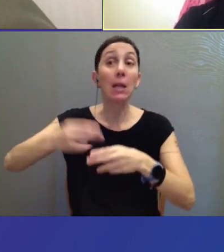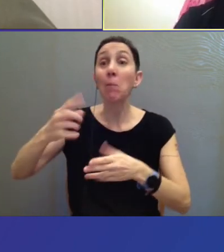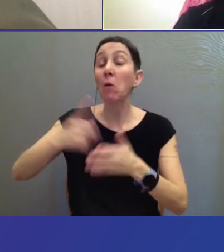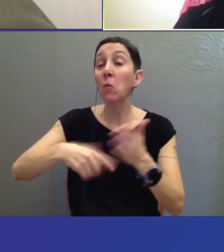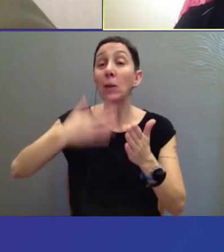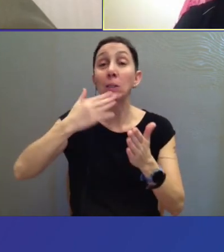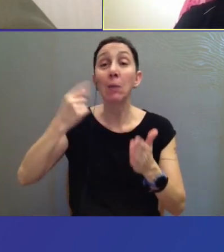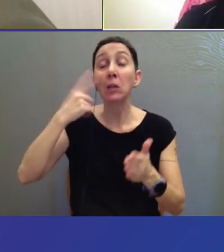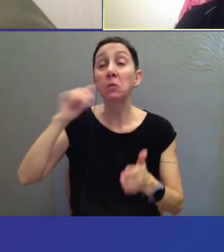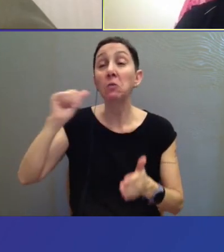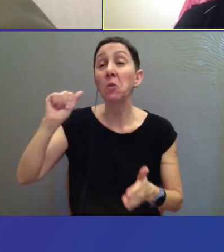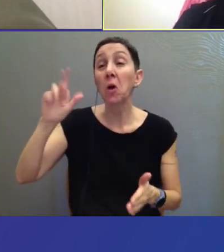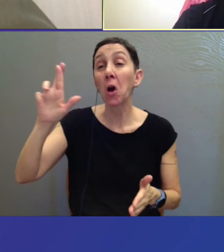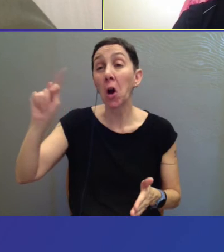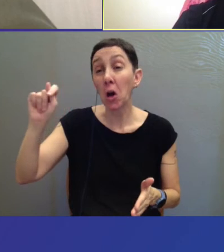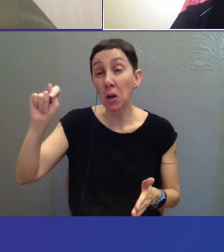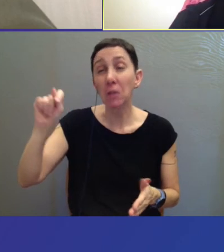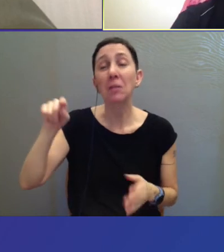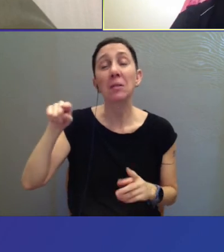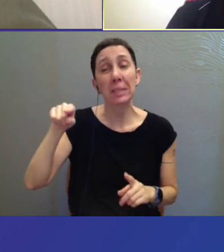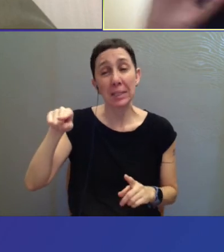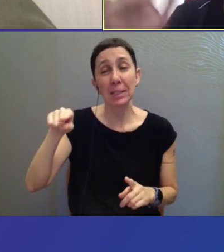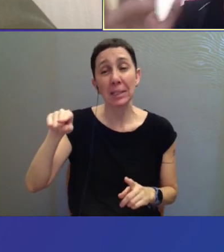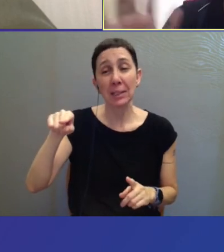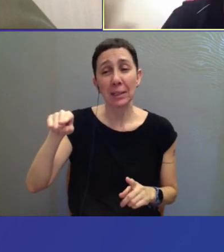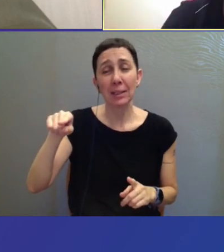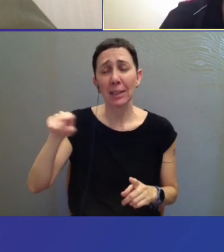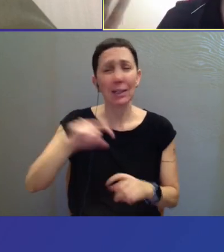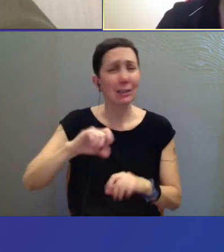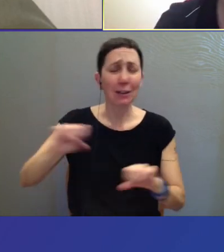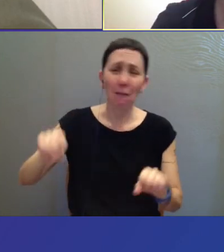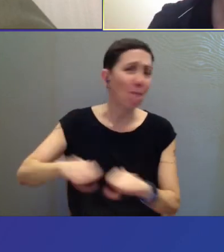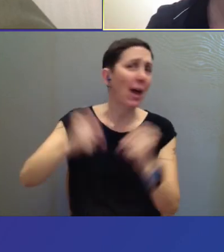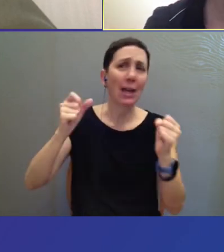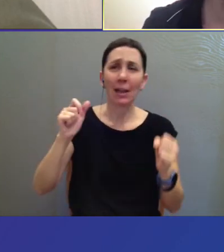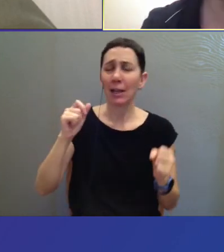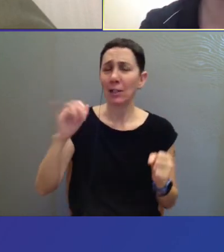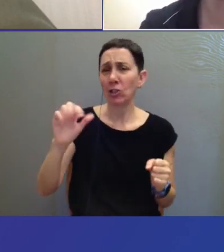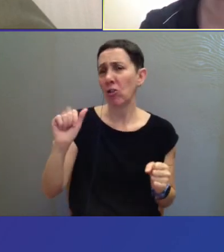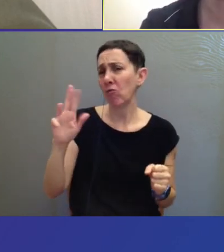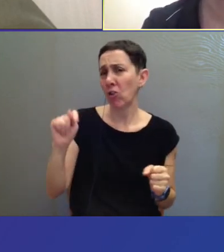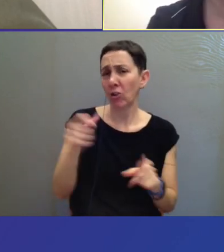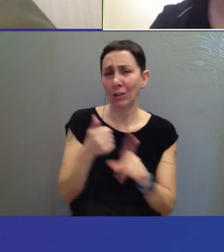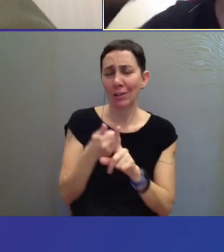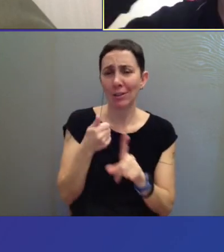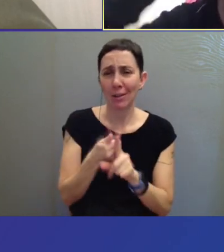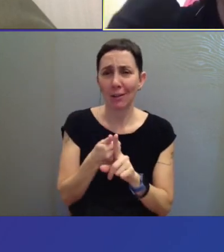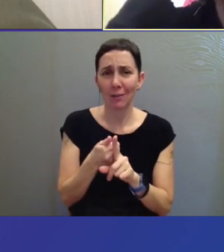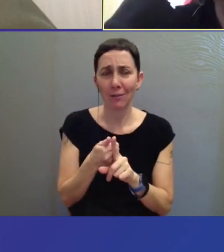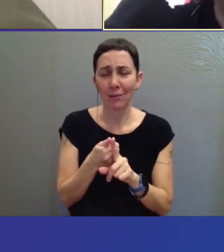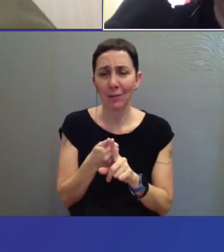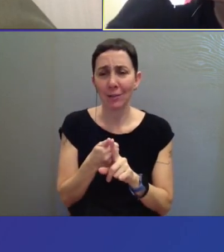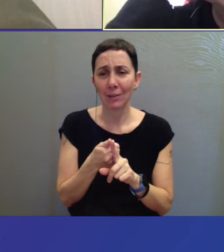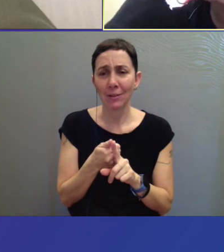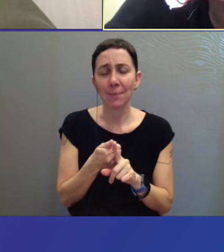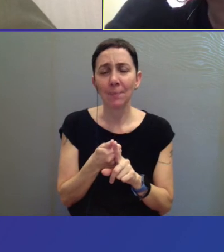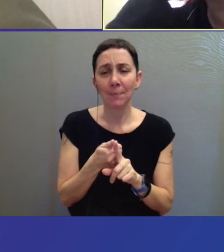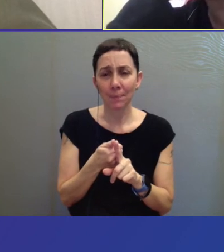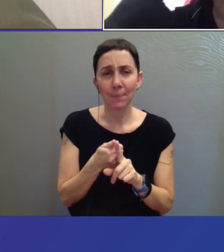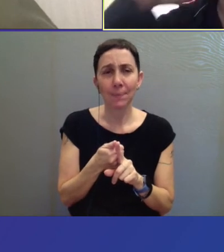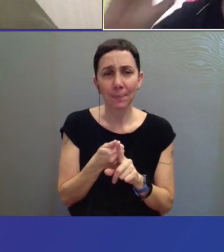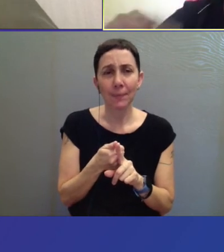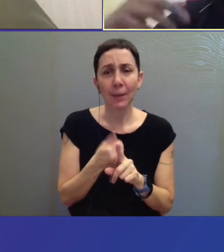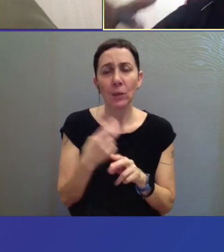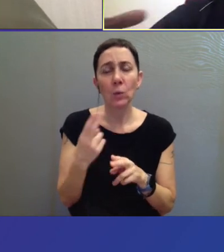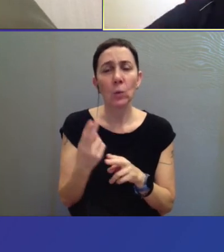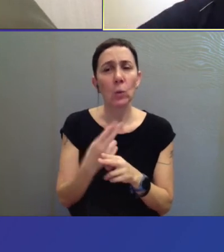for art is also a complete violation of the art itself, because to use